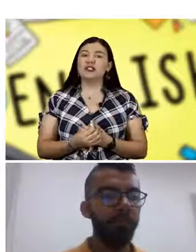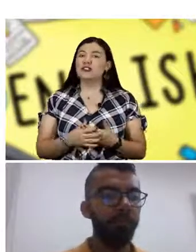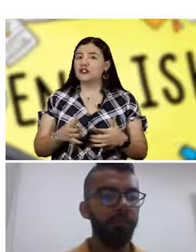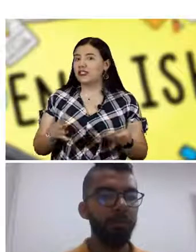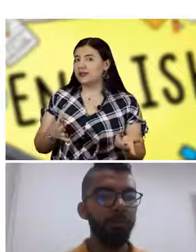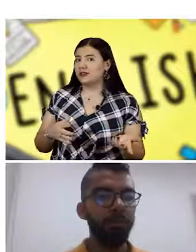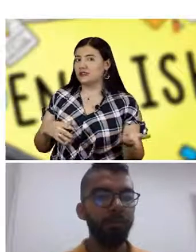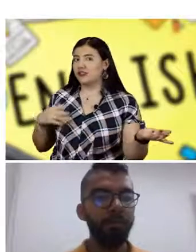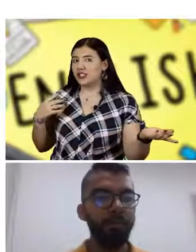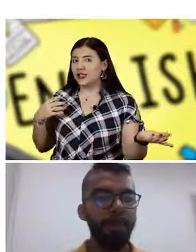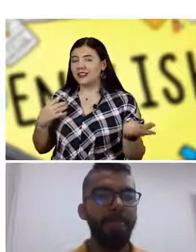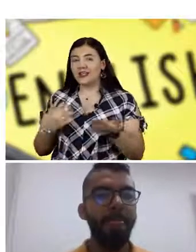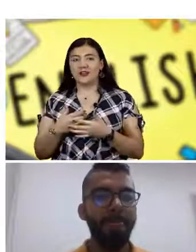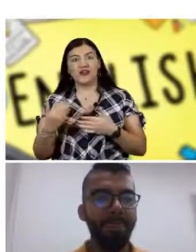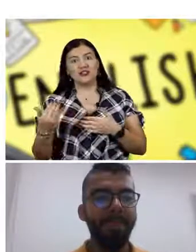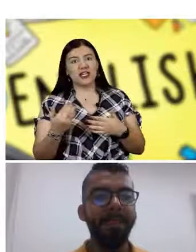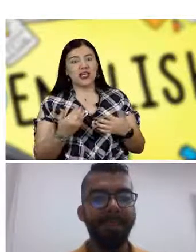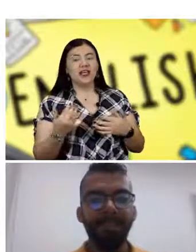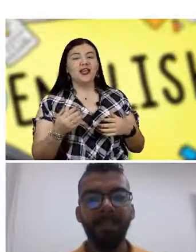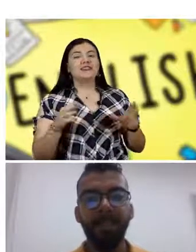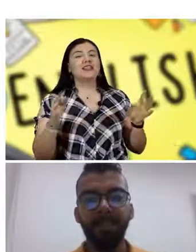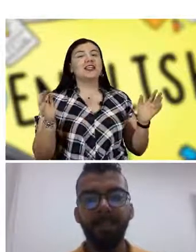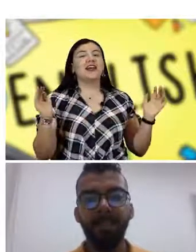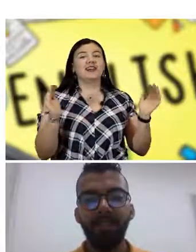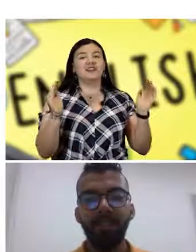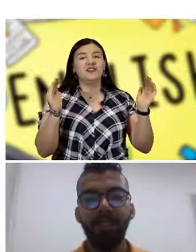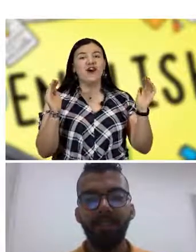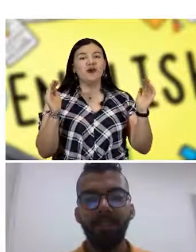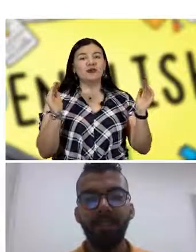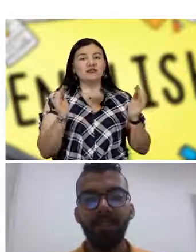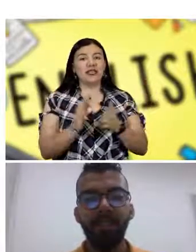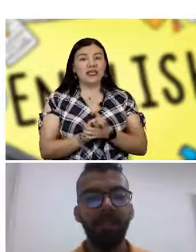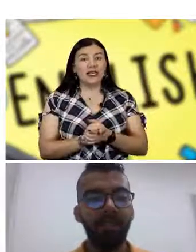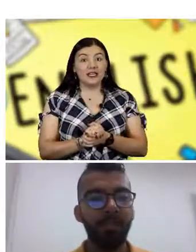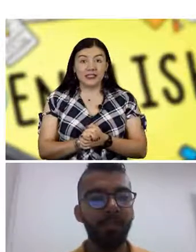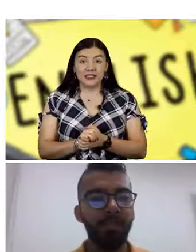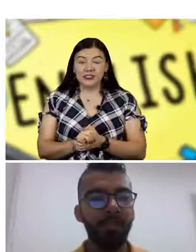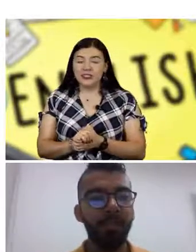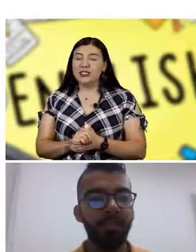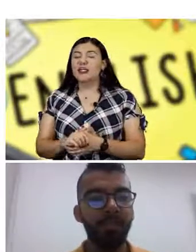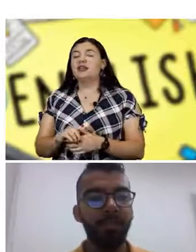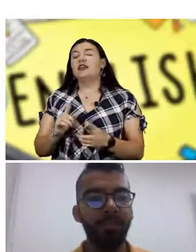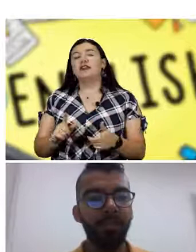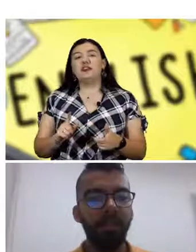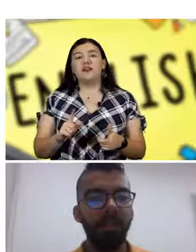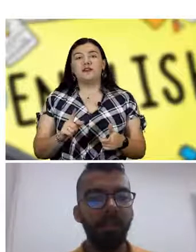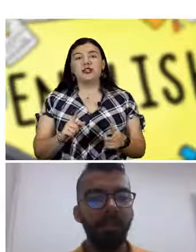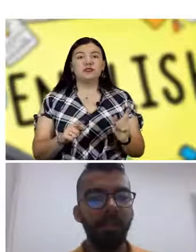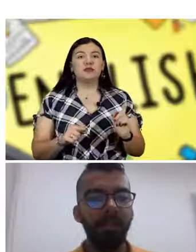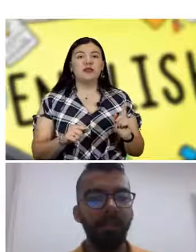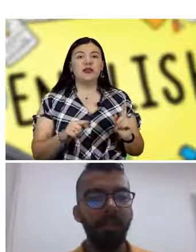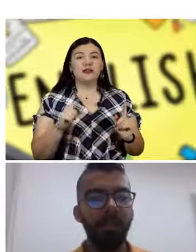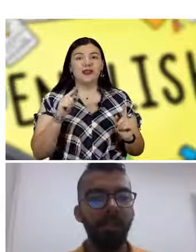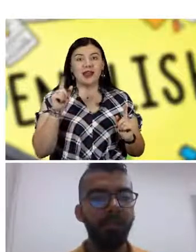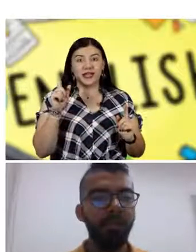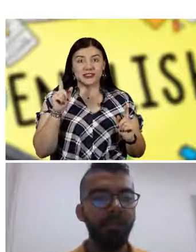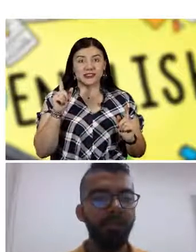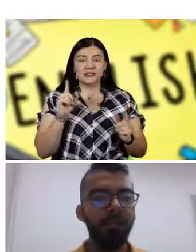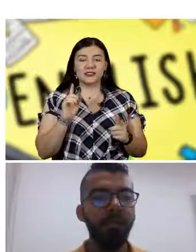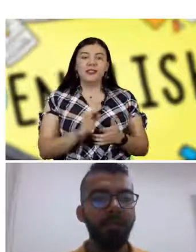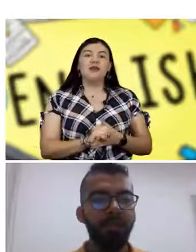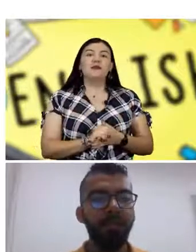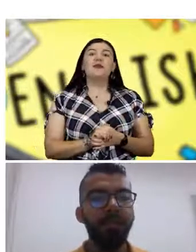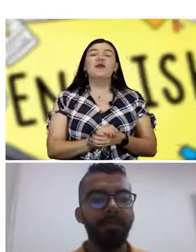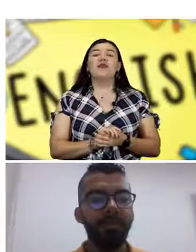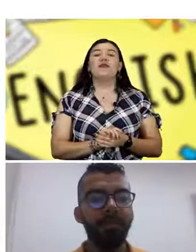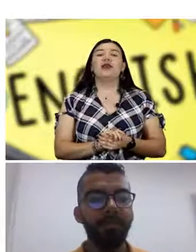usada, que nosotros decimos no sé, ¿cierto? No sé sería nose in English. The only difference would be the